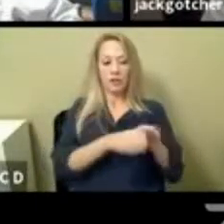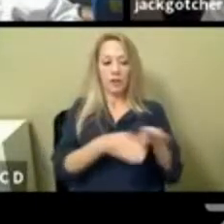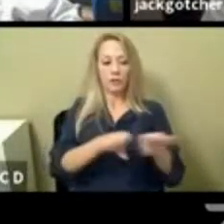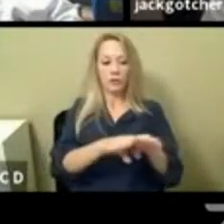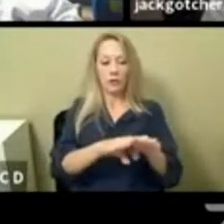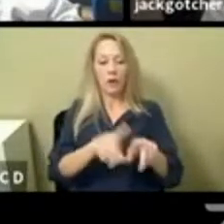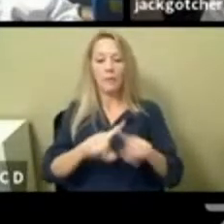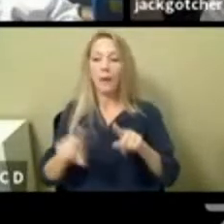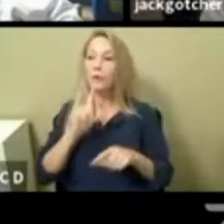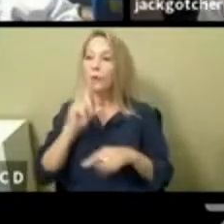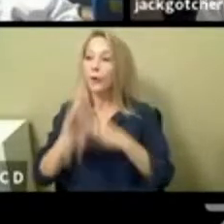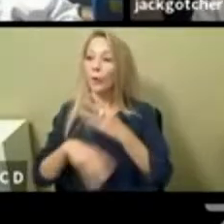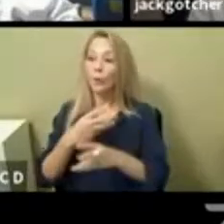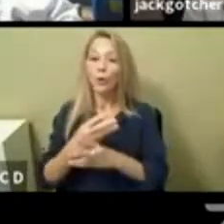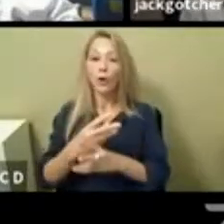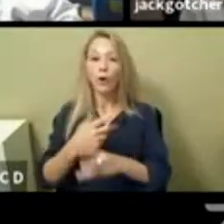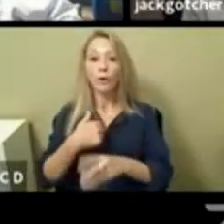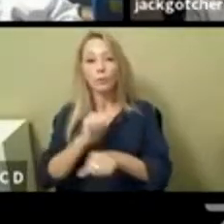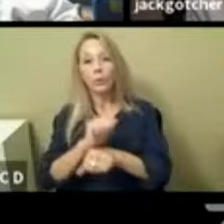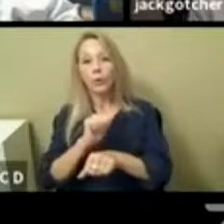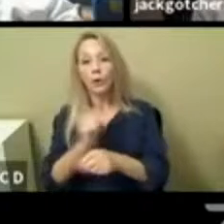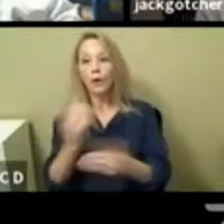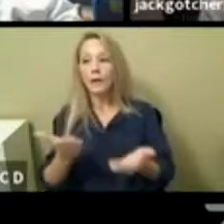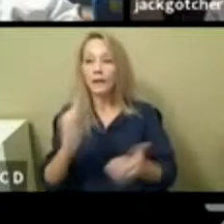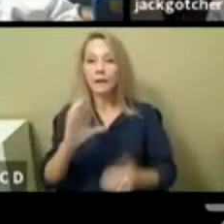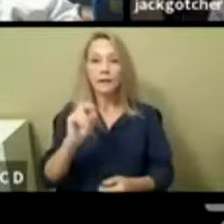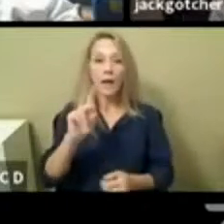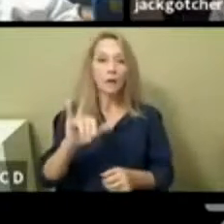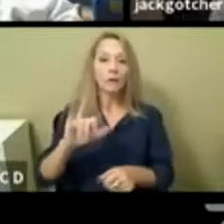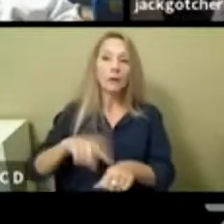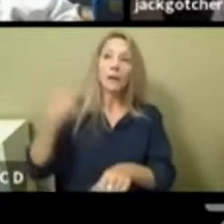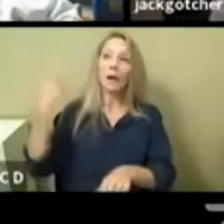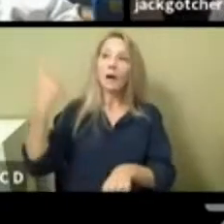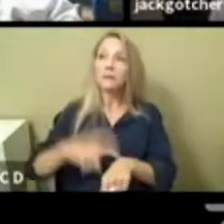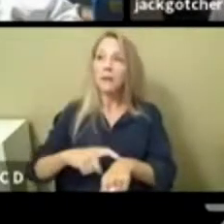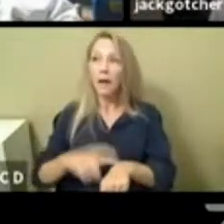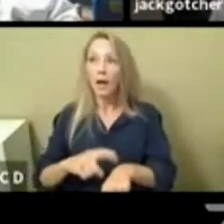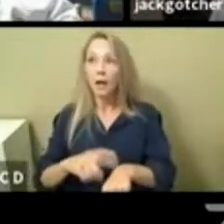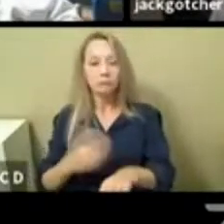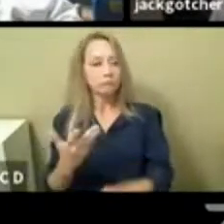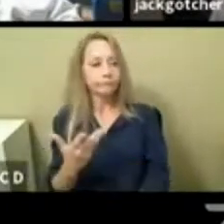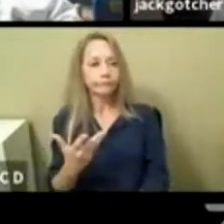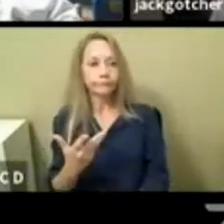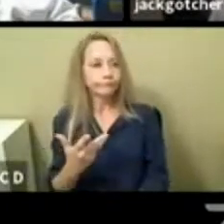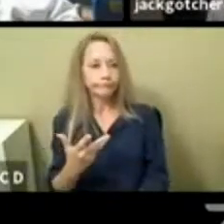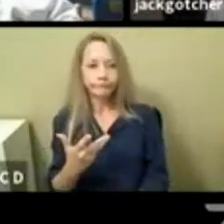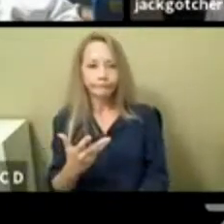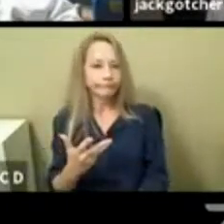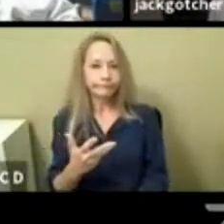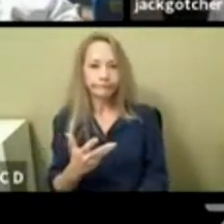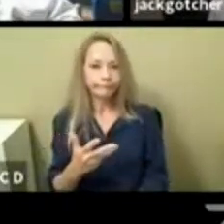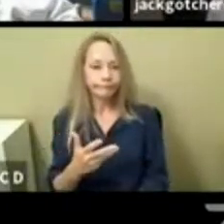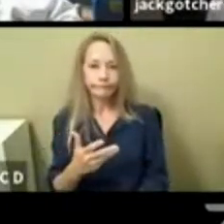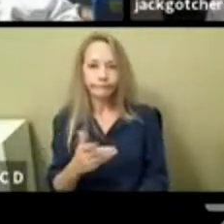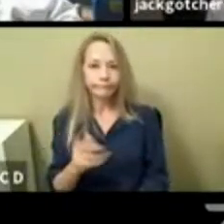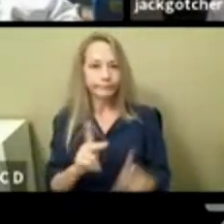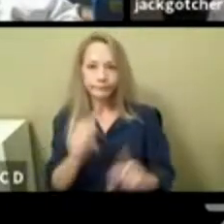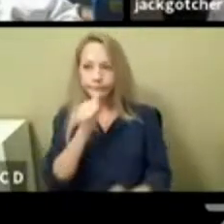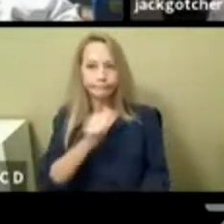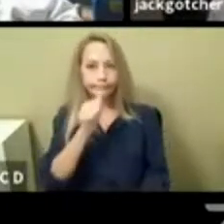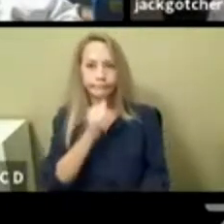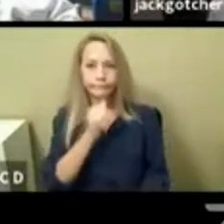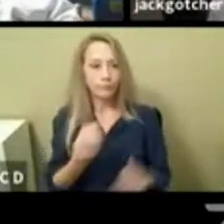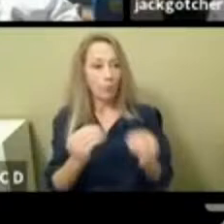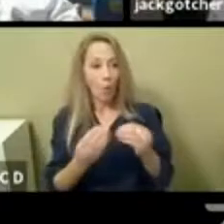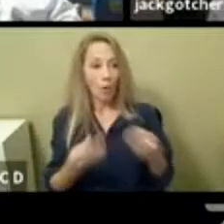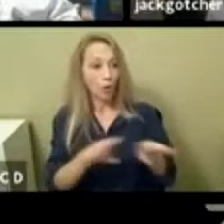practiced and lived in this county for a long time knows that that's not going to be tolerated, that more closures are not going to be tolerated by